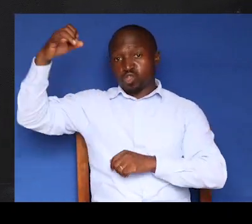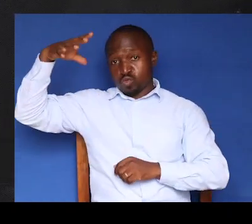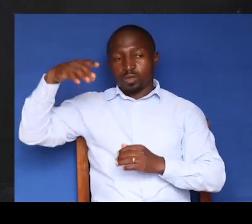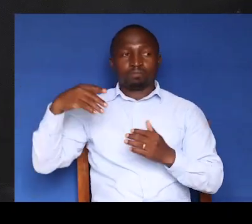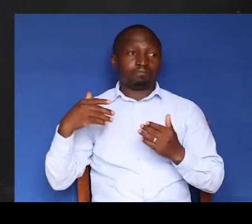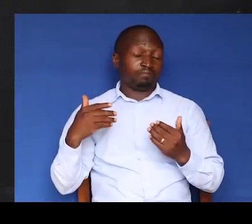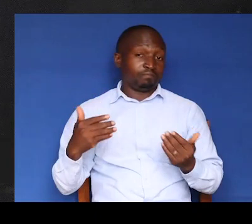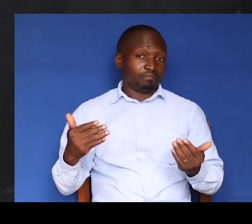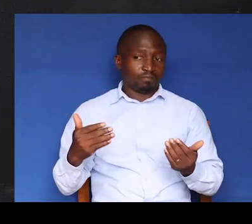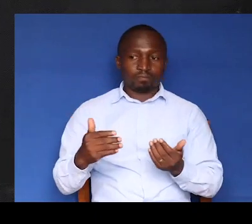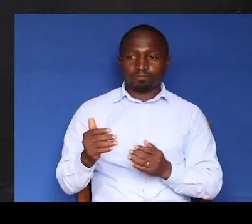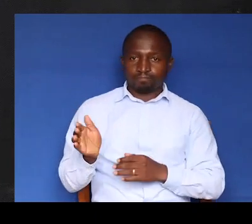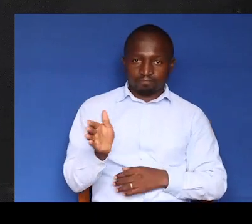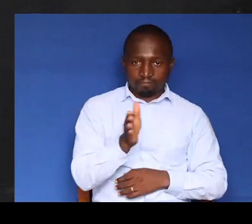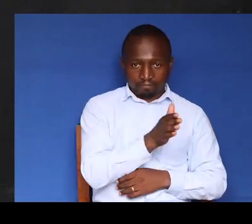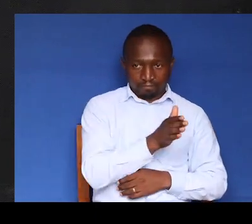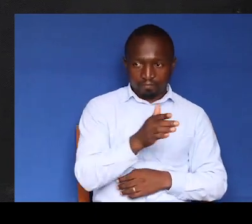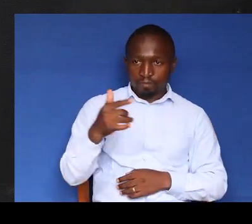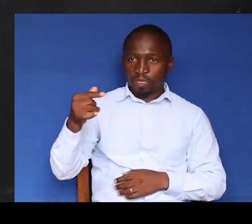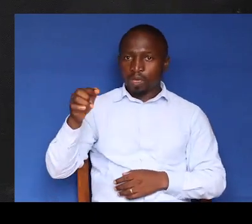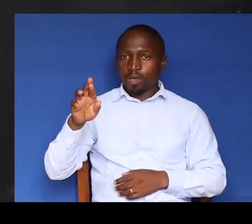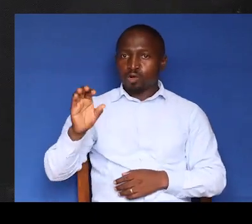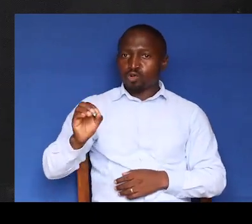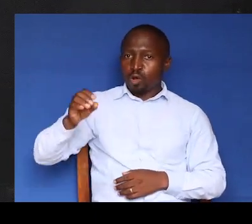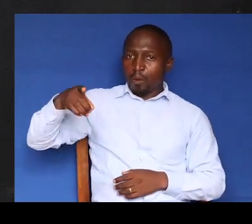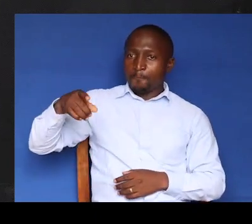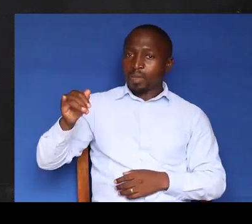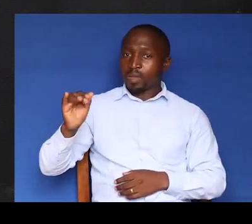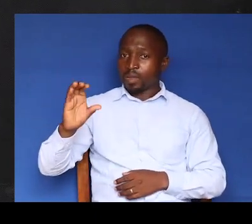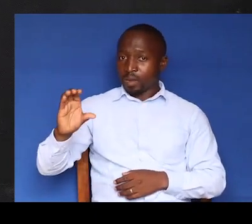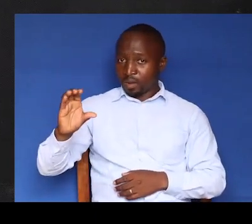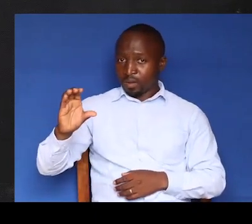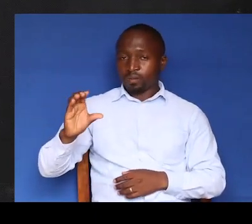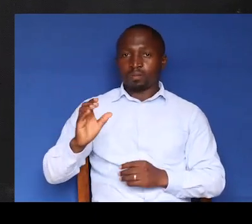Tropical climate, the climate we used to experience.